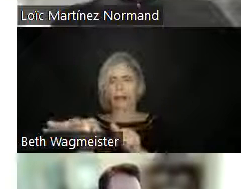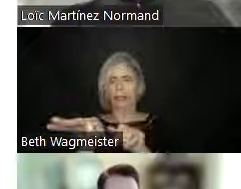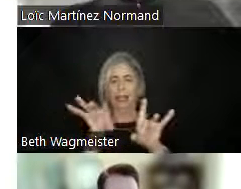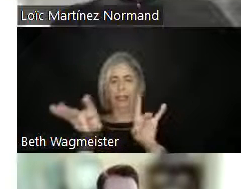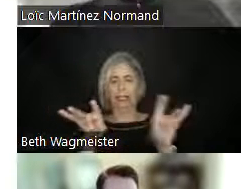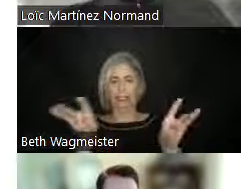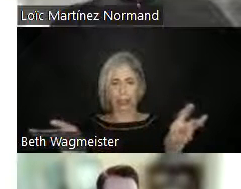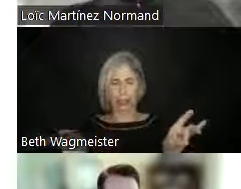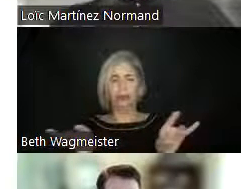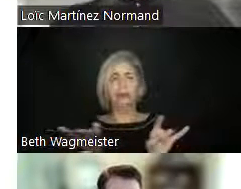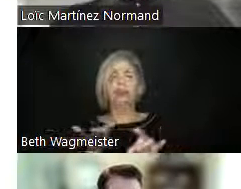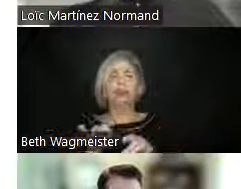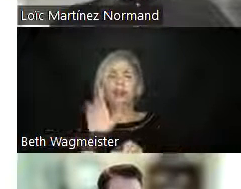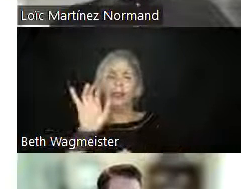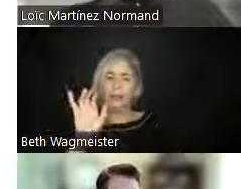And so